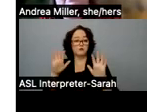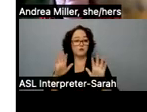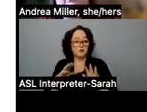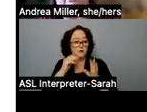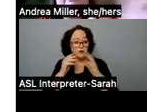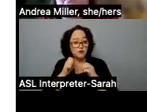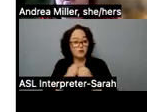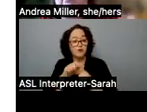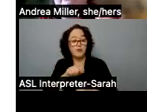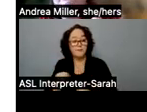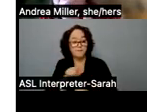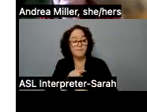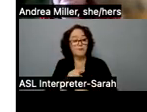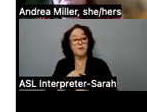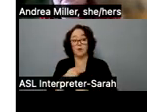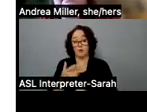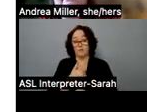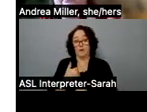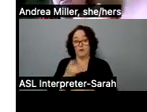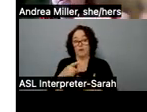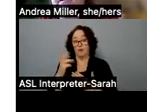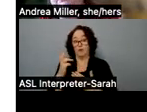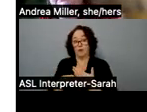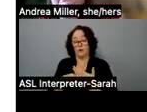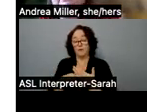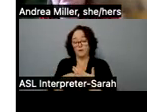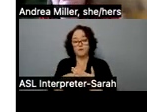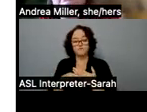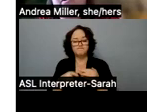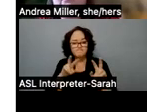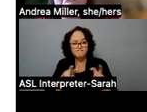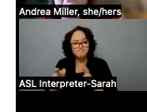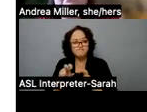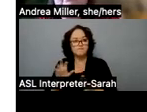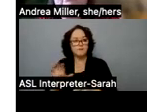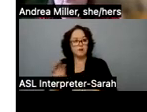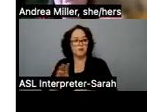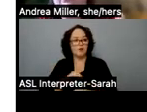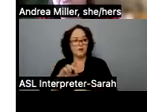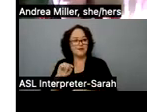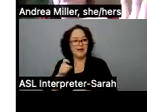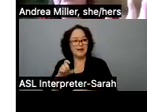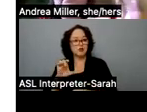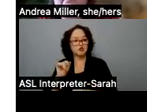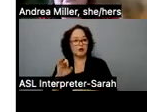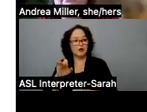develop, one of our member programs is looking at their own tax credit development and working with a